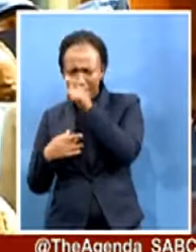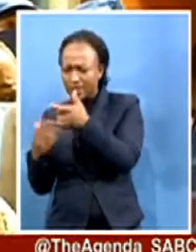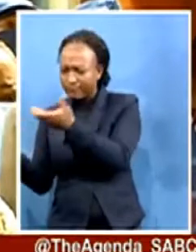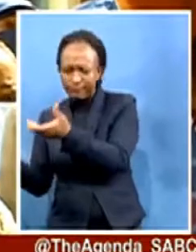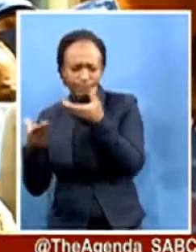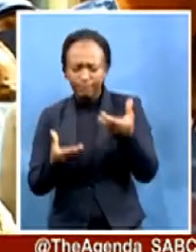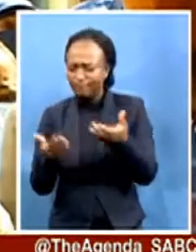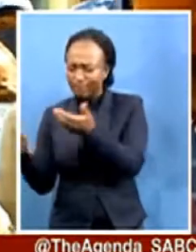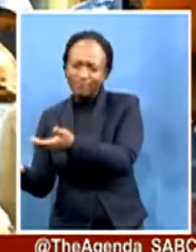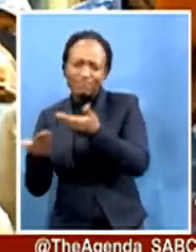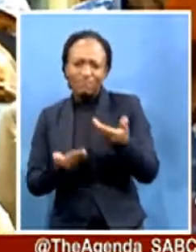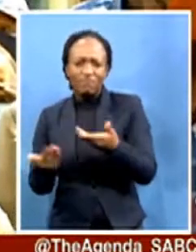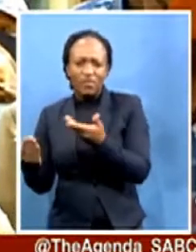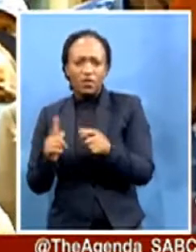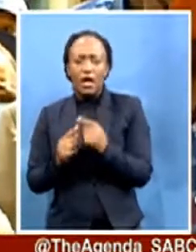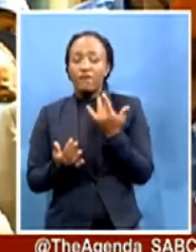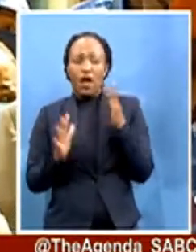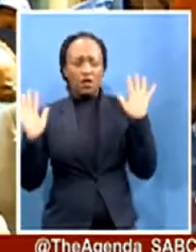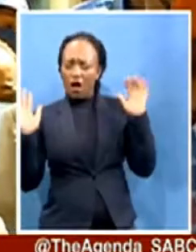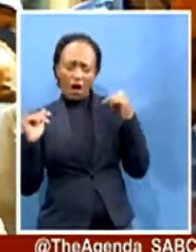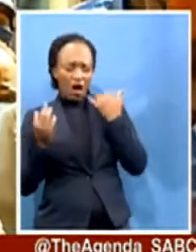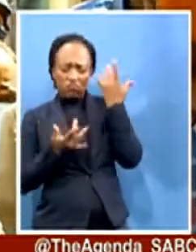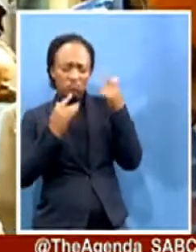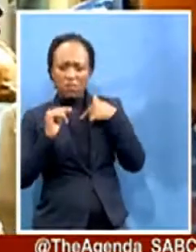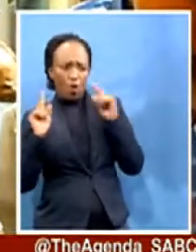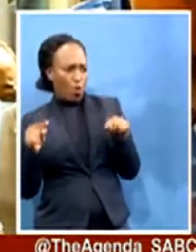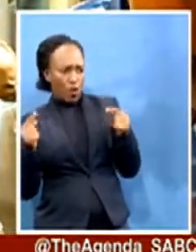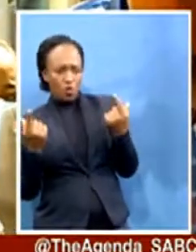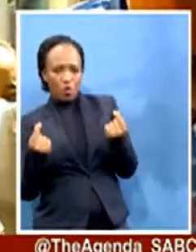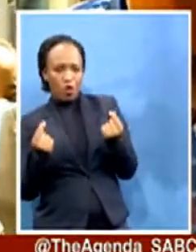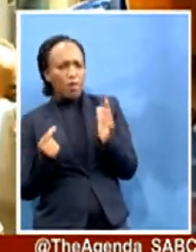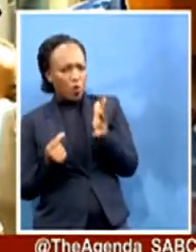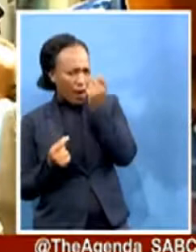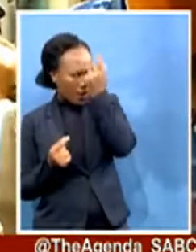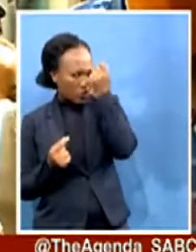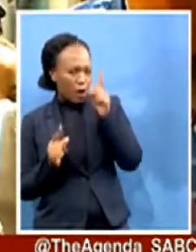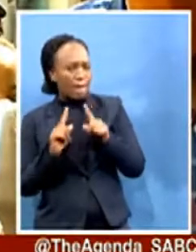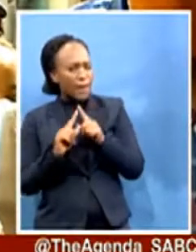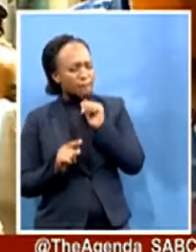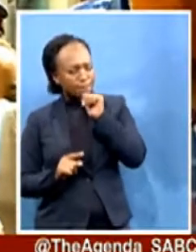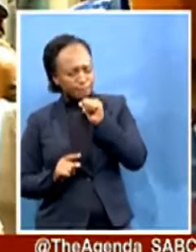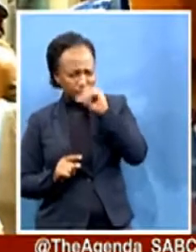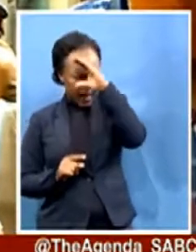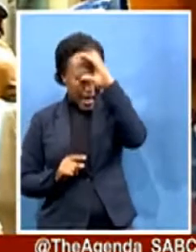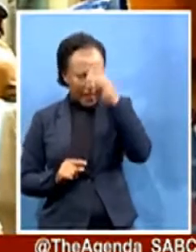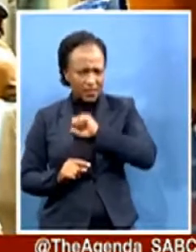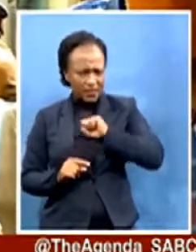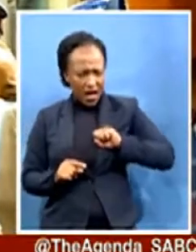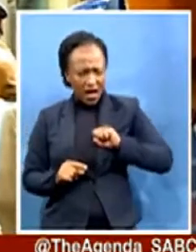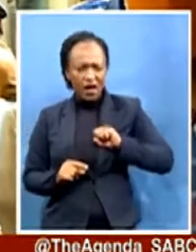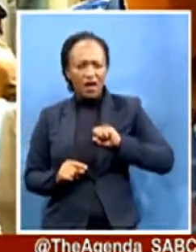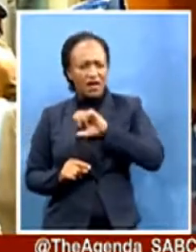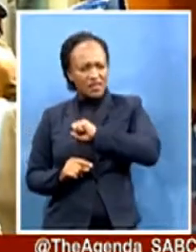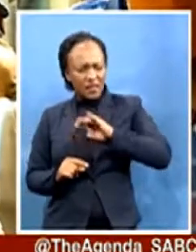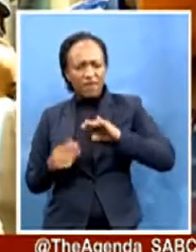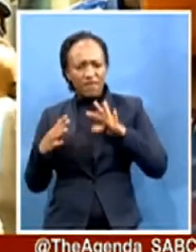anything, we would have understood it. But the risk that they took is what has been most touching for us. And of course, to